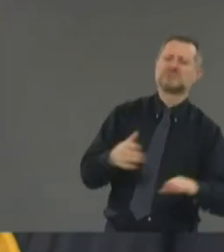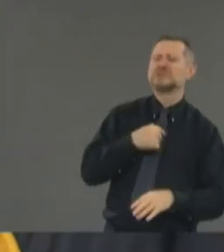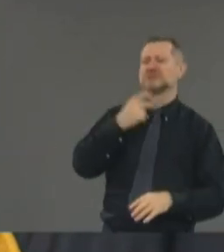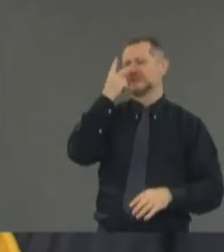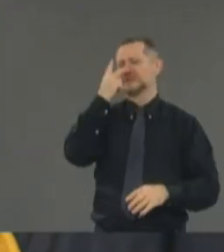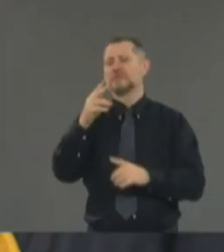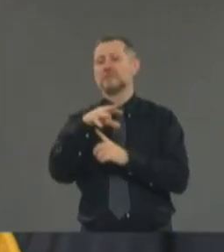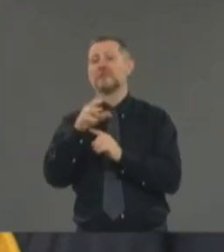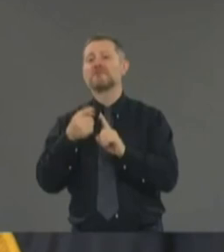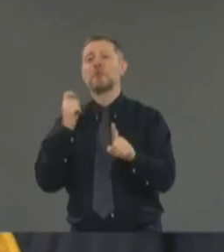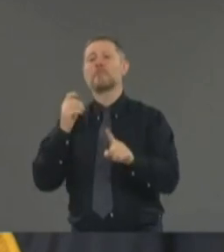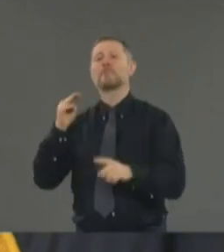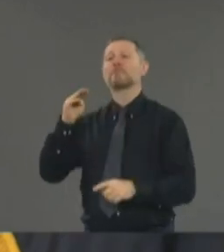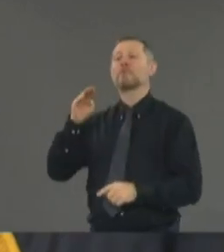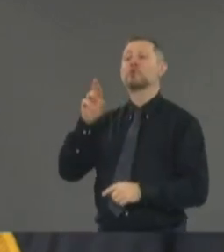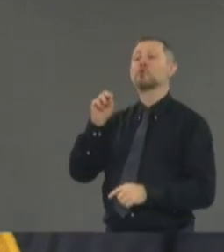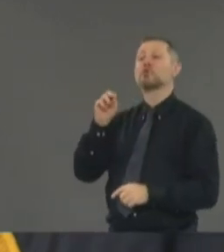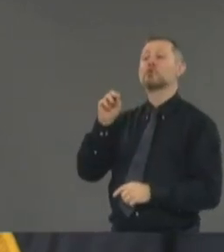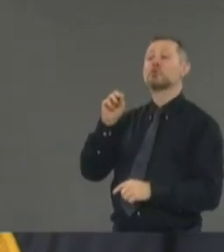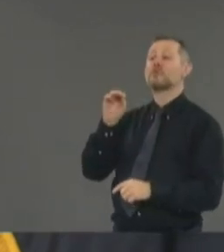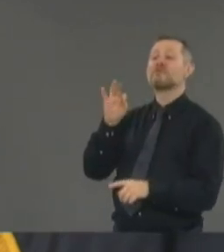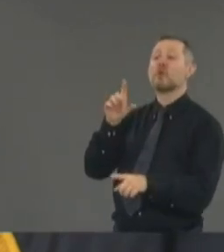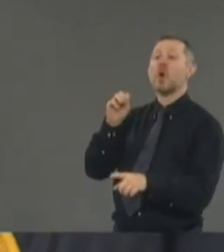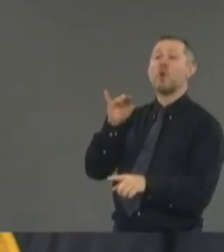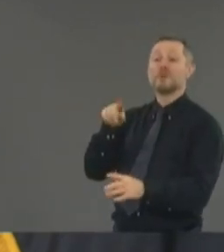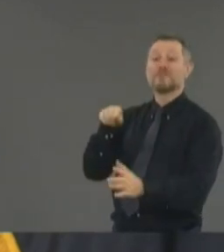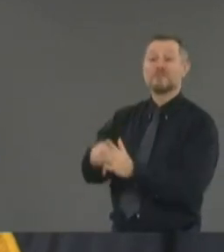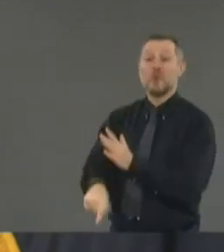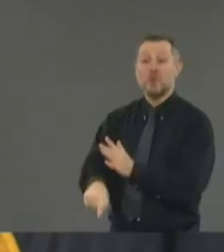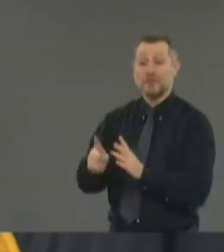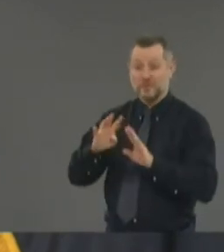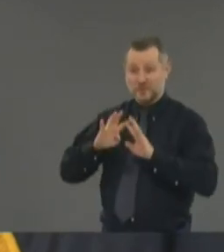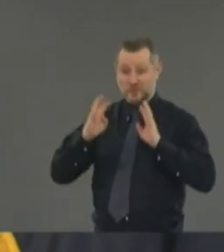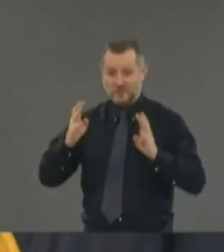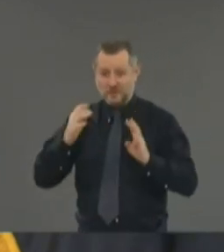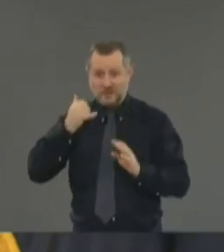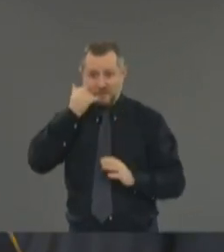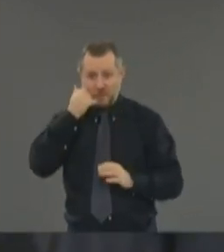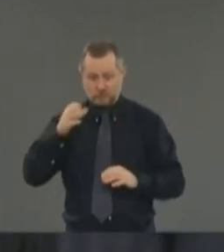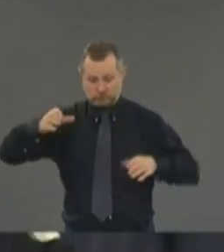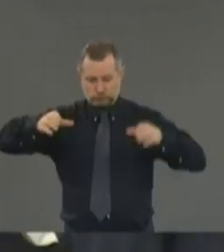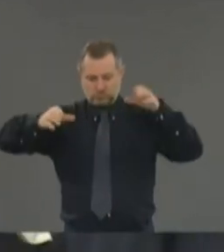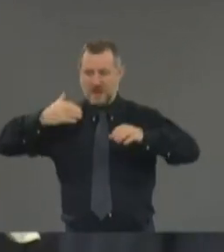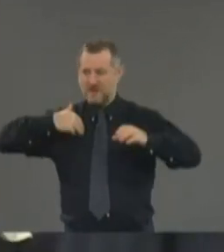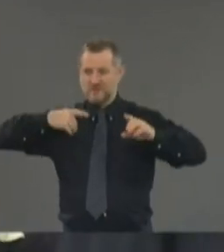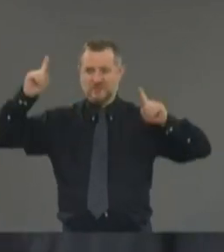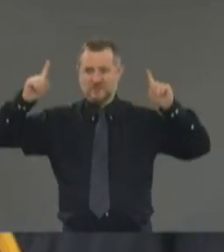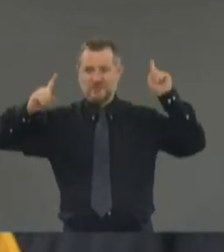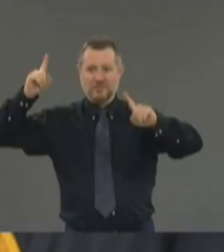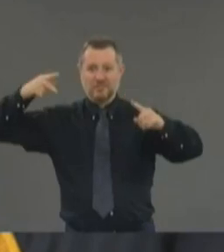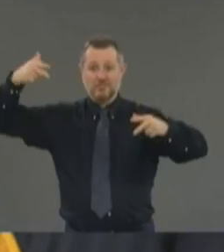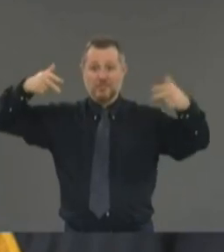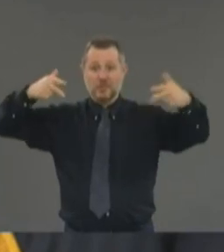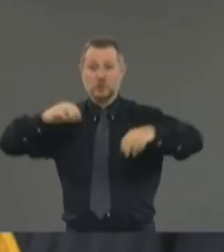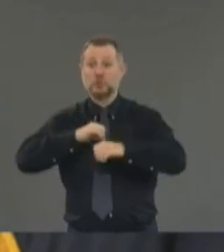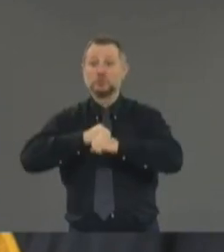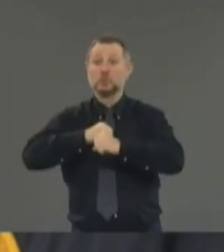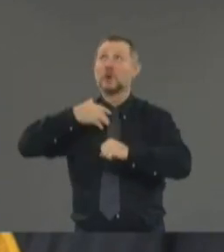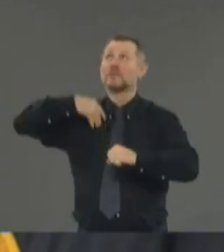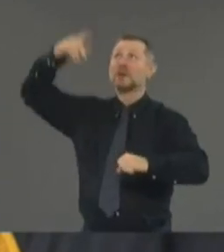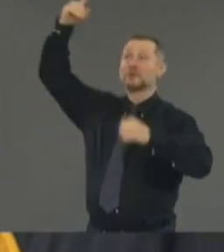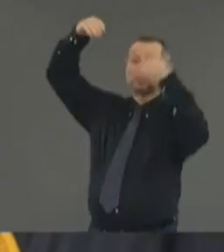Floyd murder. It's from video, it's from phones, it's from observers, it's from security cameras.